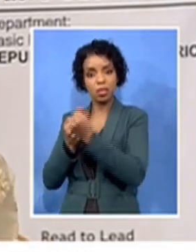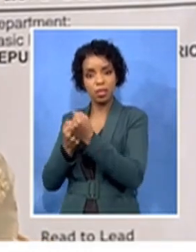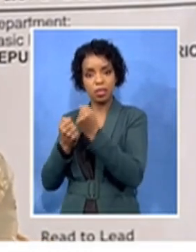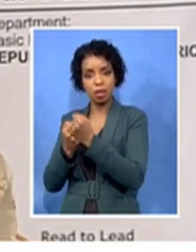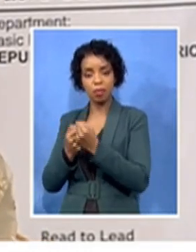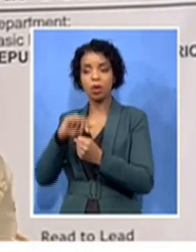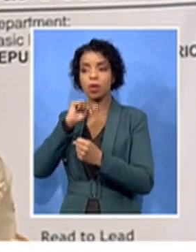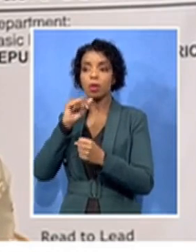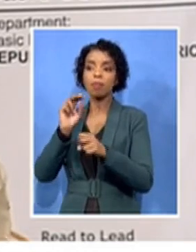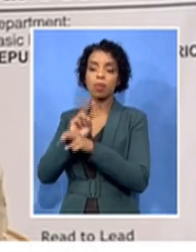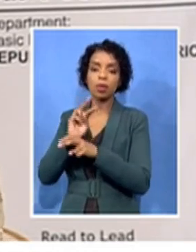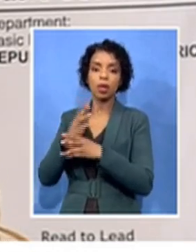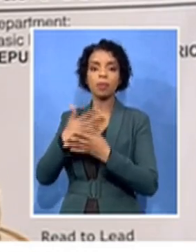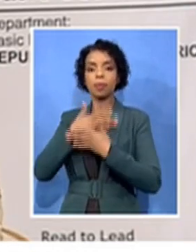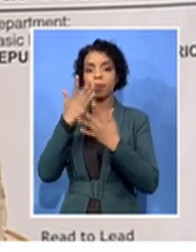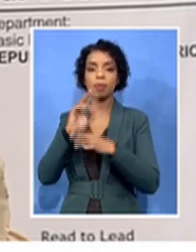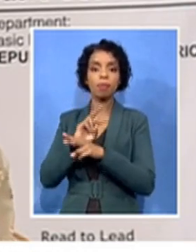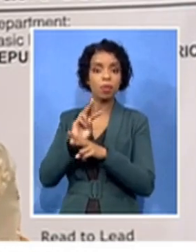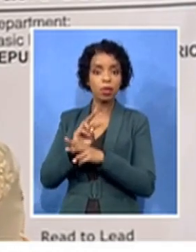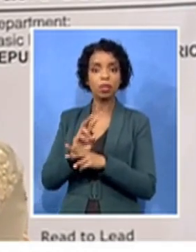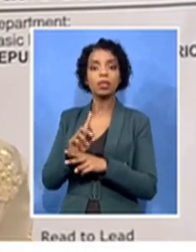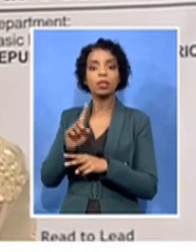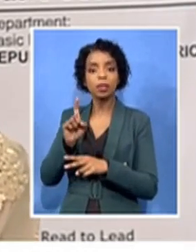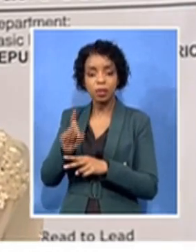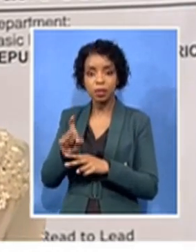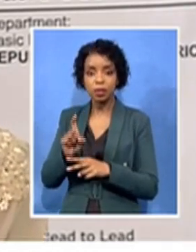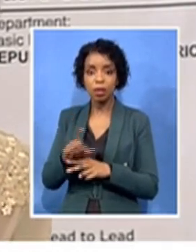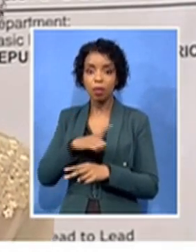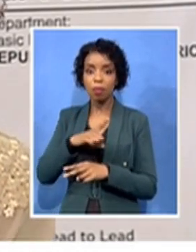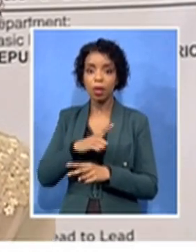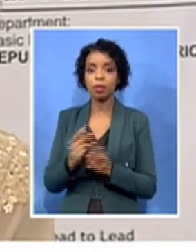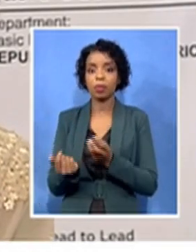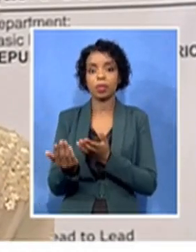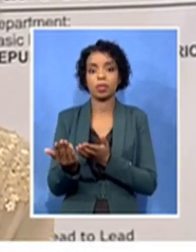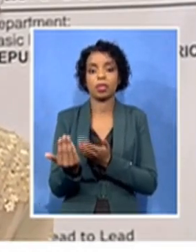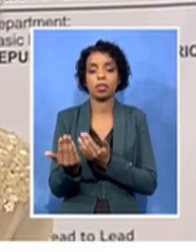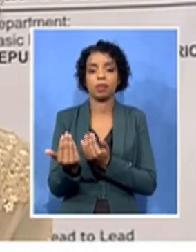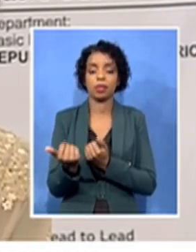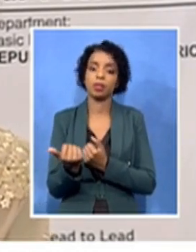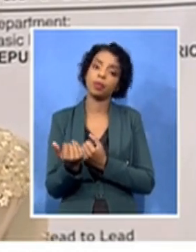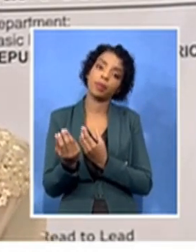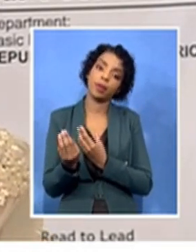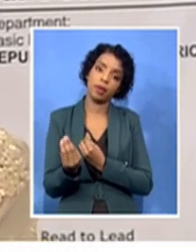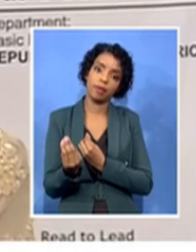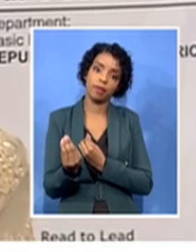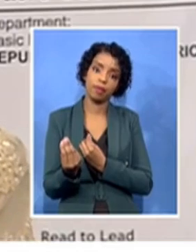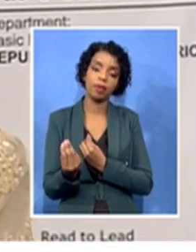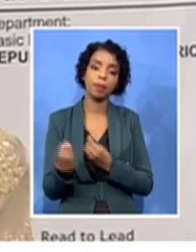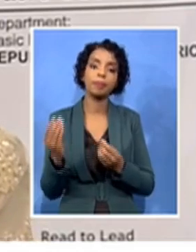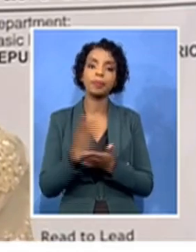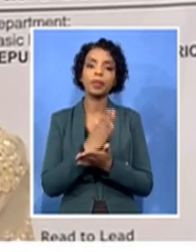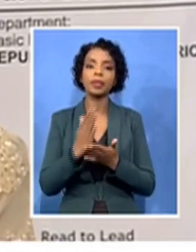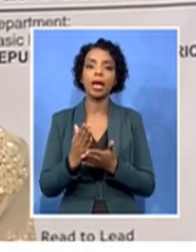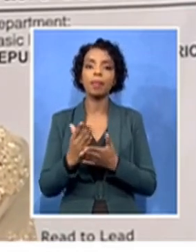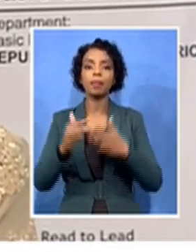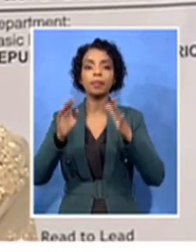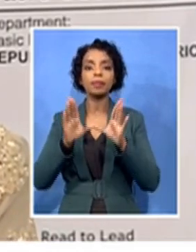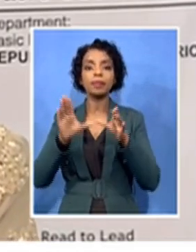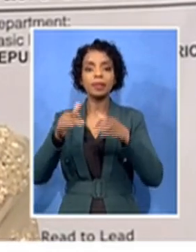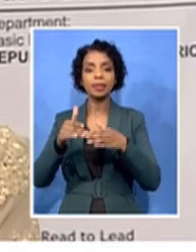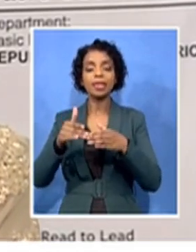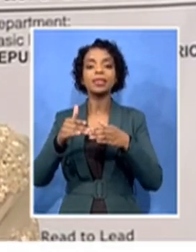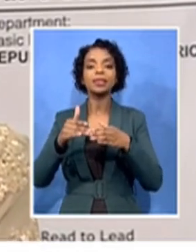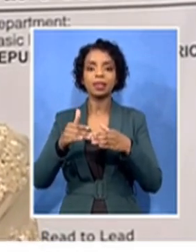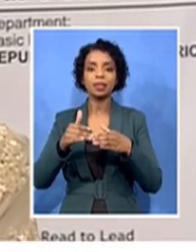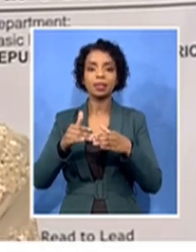for their tenacity, expertise, and staying power. Some education researchers that are yet to develop a compulsive,